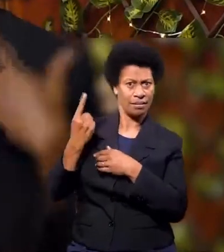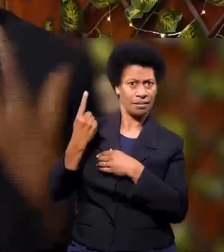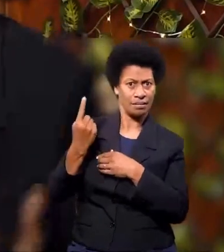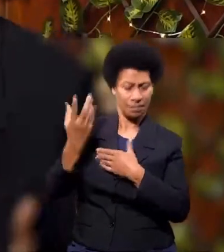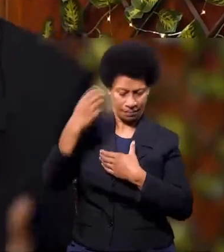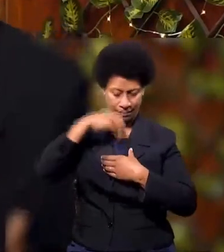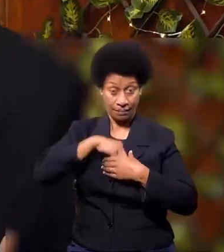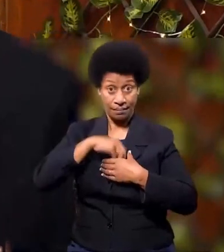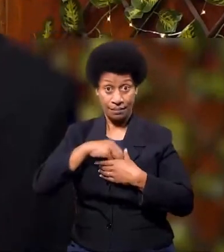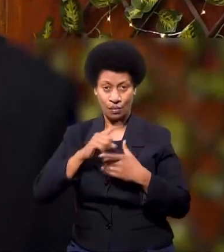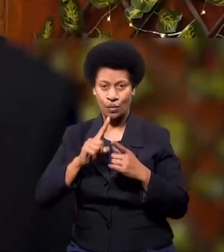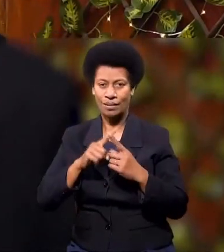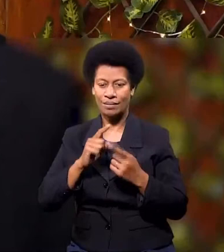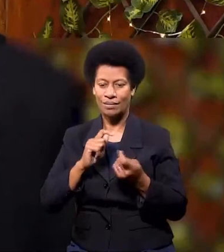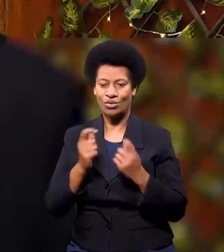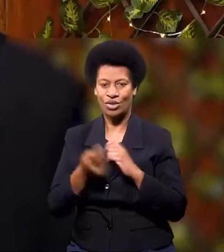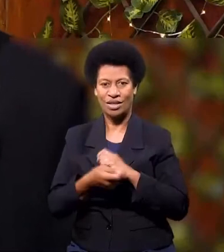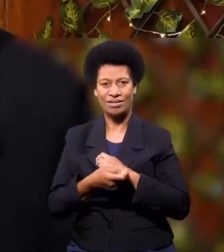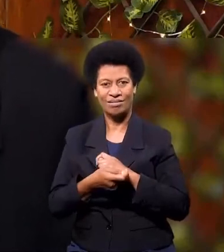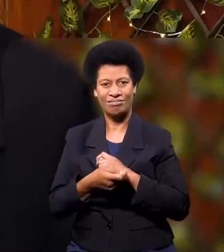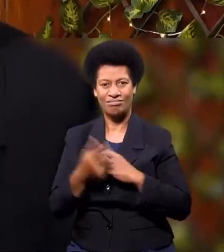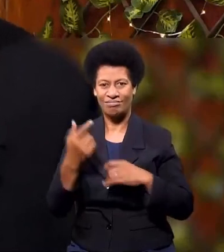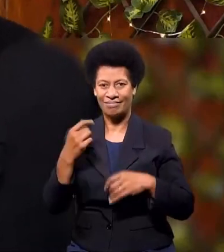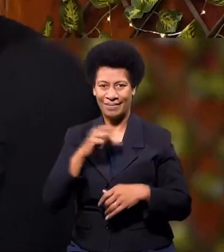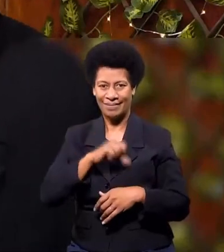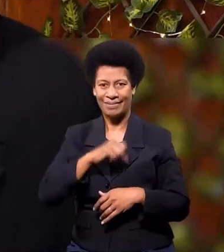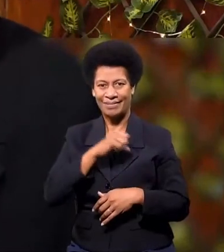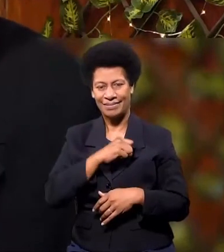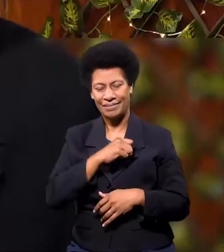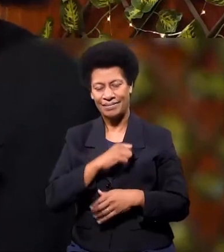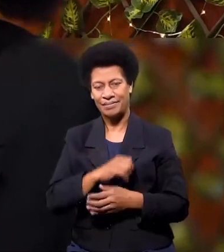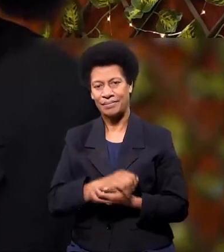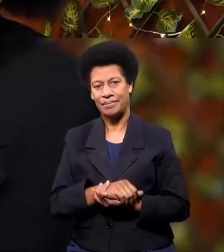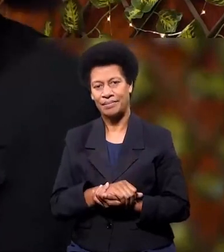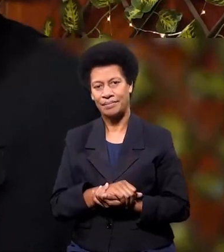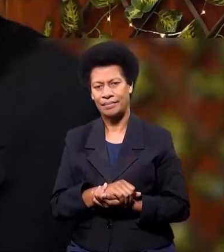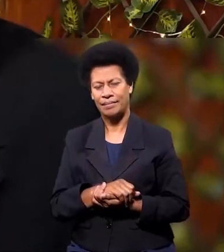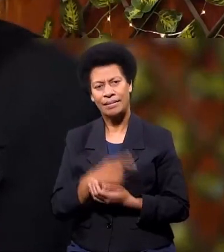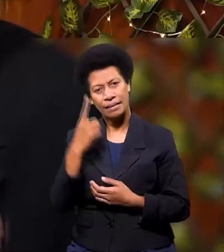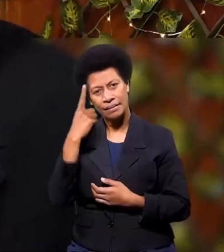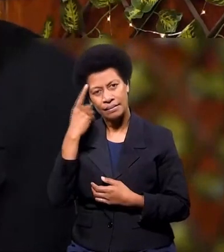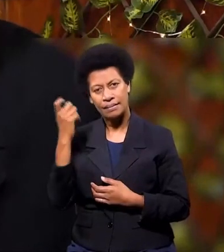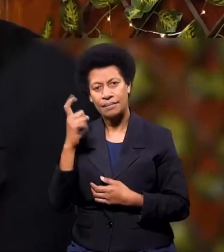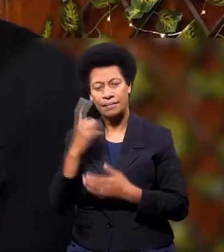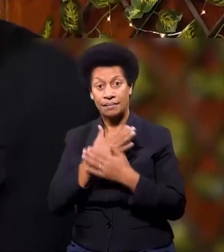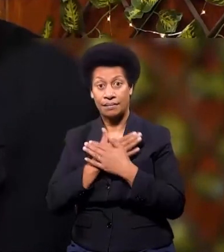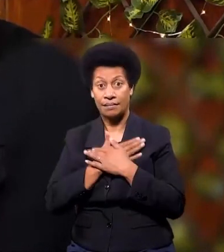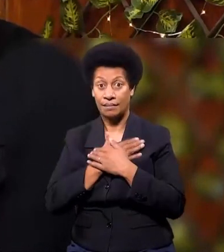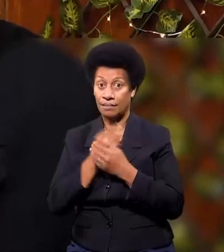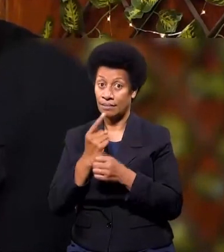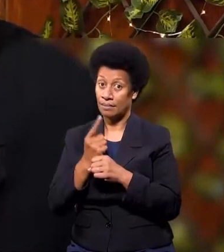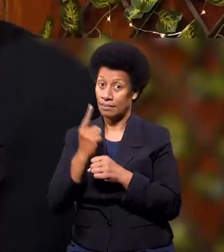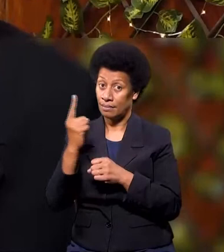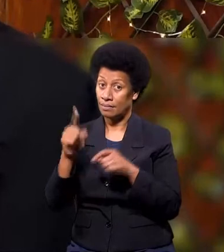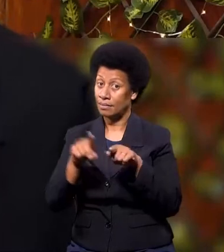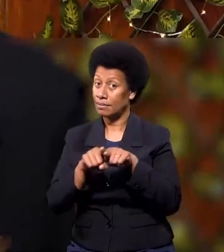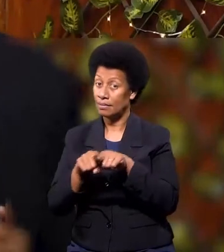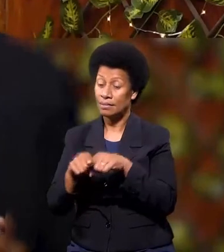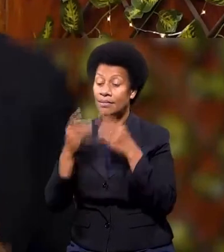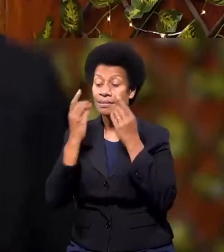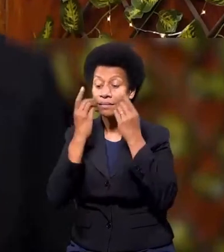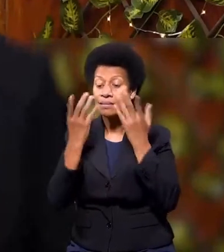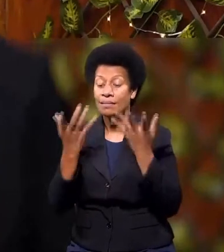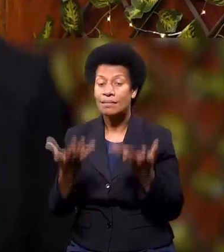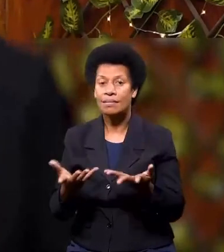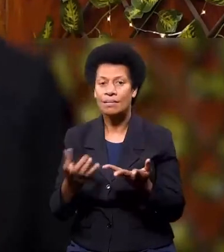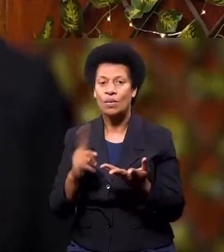just becomes manifested through our actions. Amen. And the Apostle John also supports the idea of loving God. And, you know, that loving